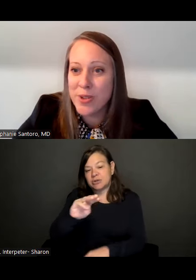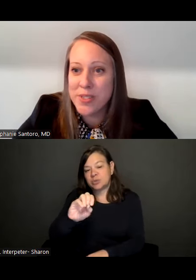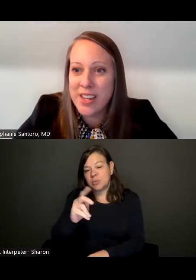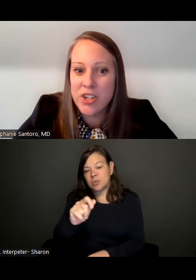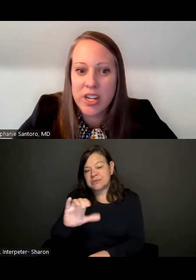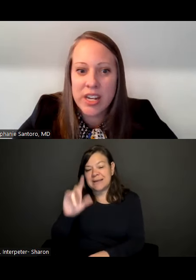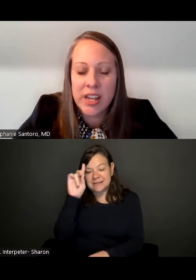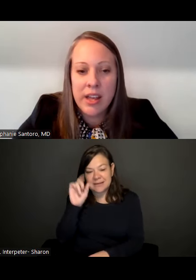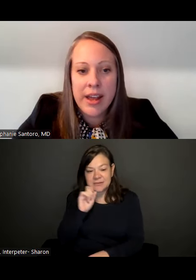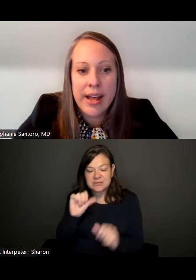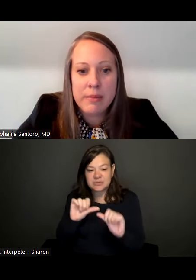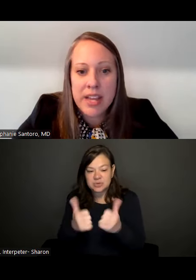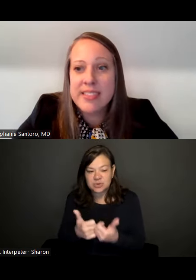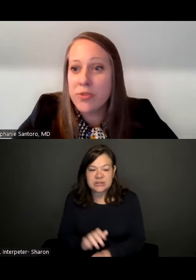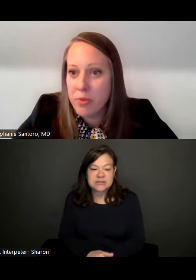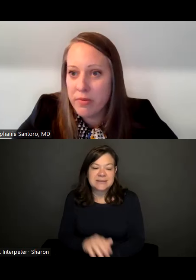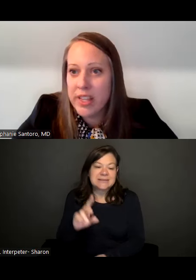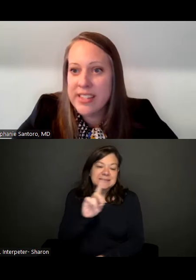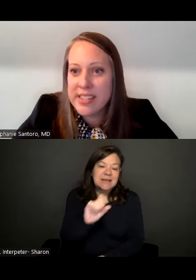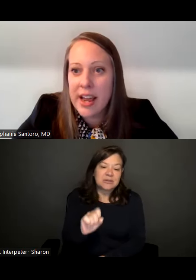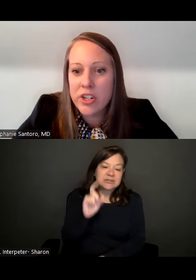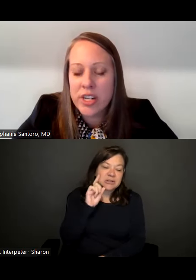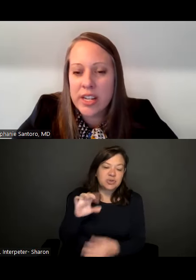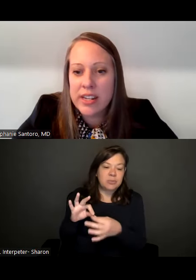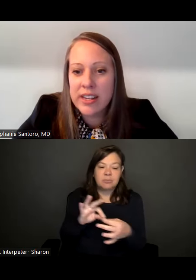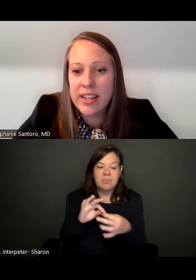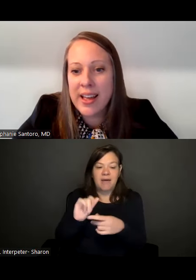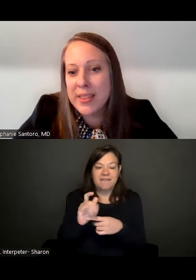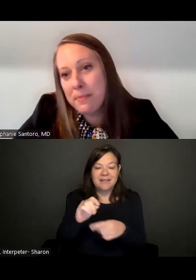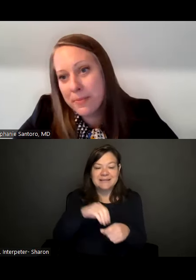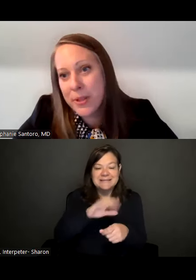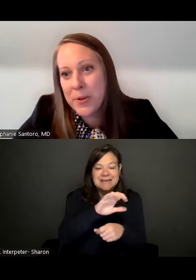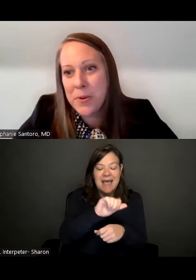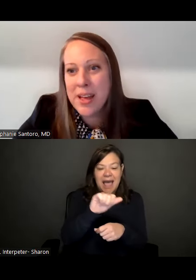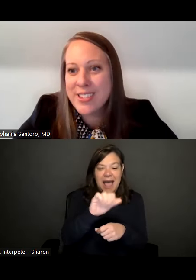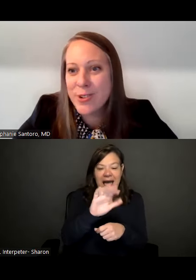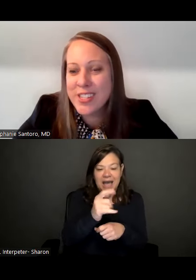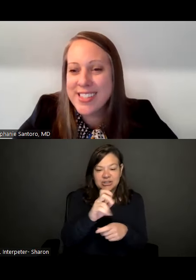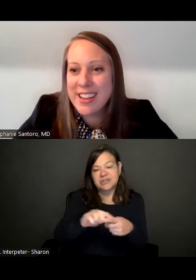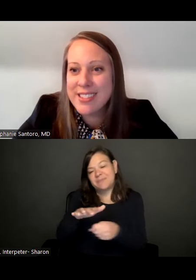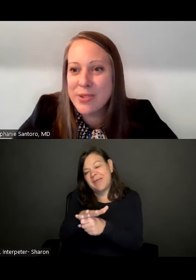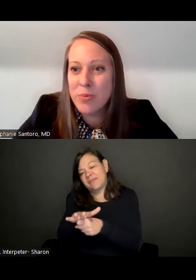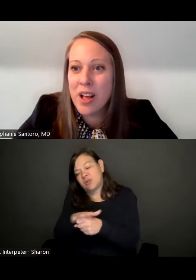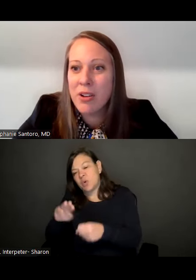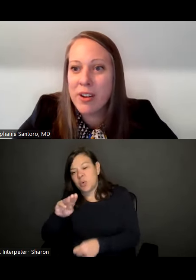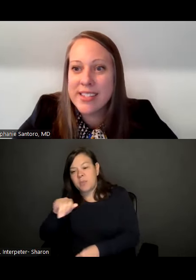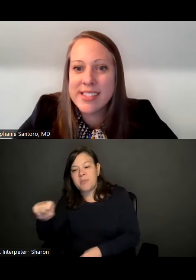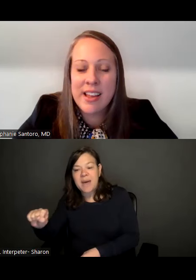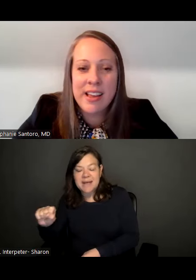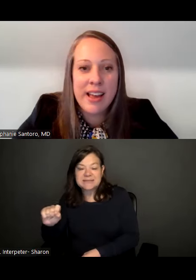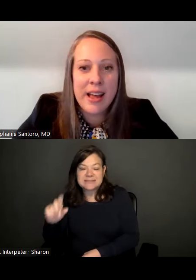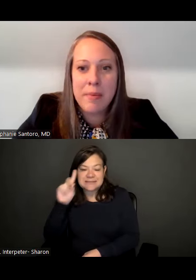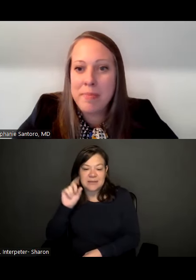Syndrome Association, Down Syndrome Affiliates in Action, the local Massachusetts Down Syndrome